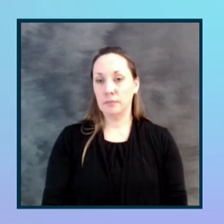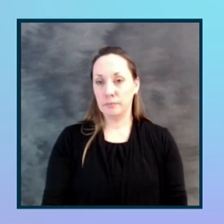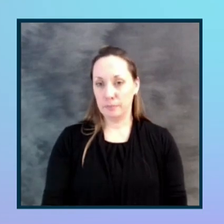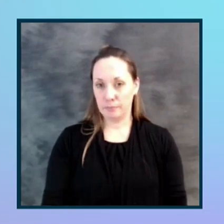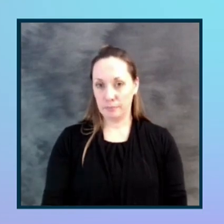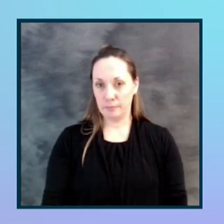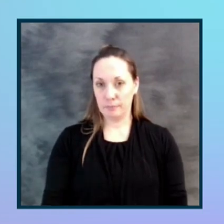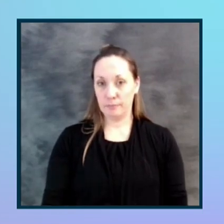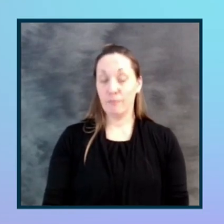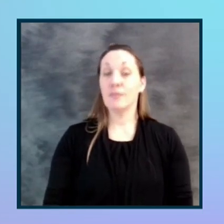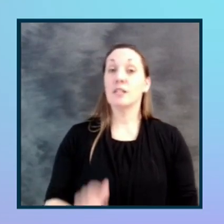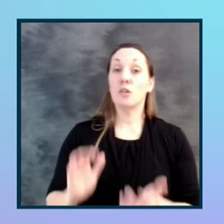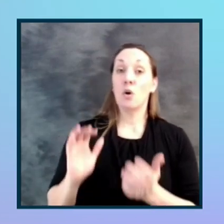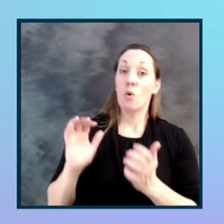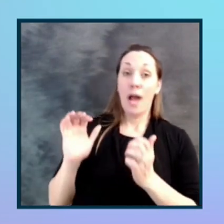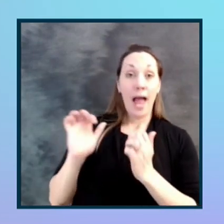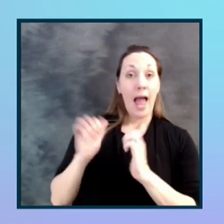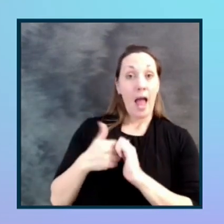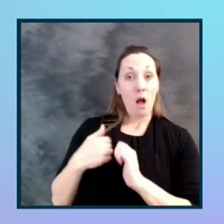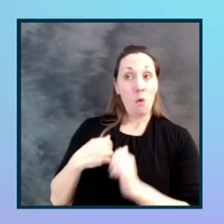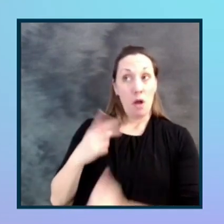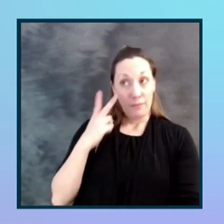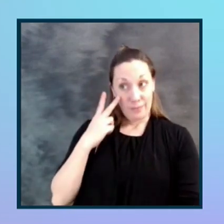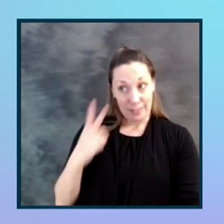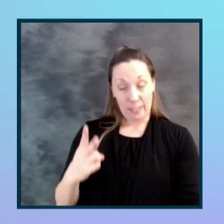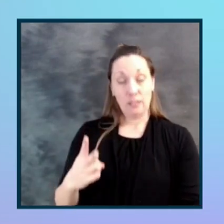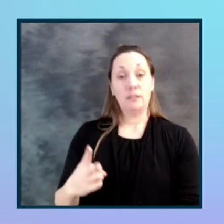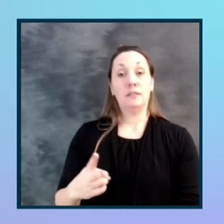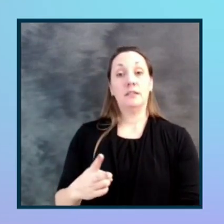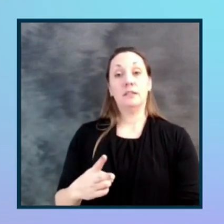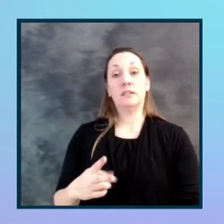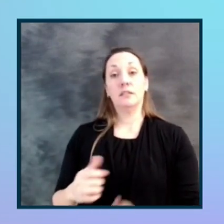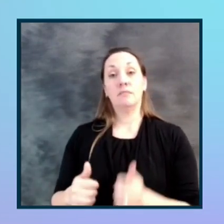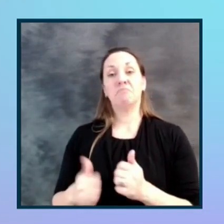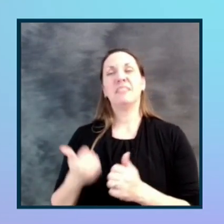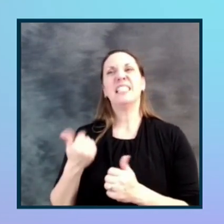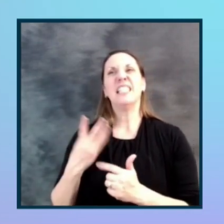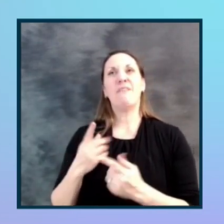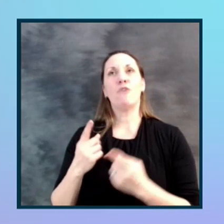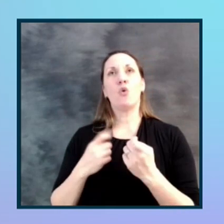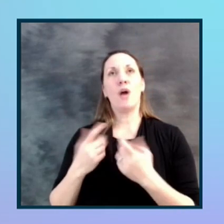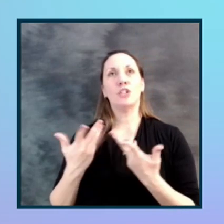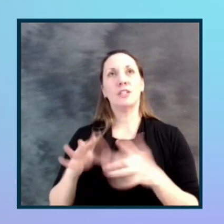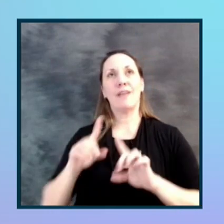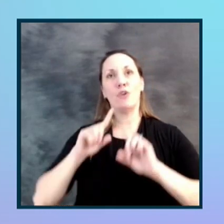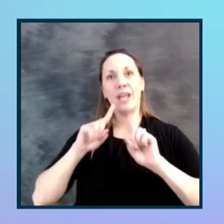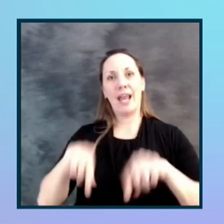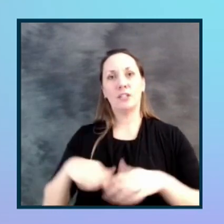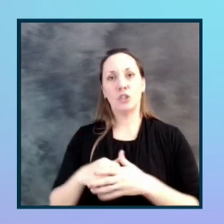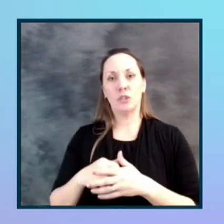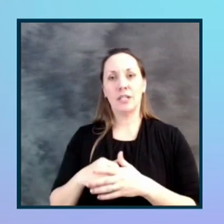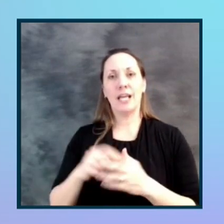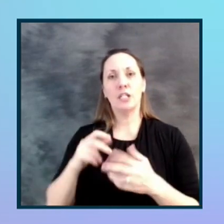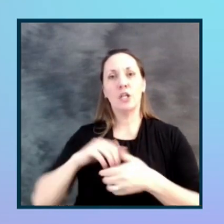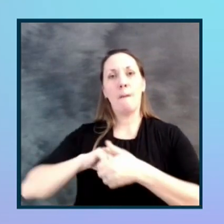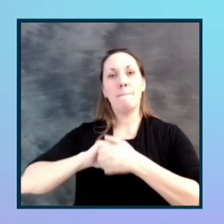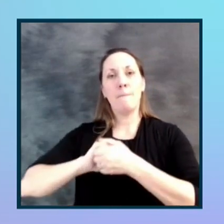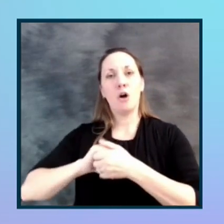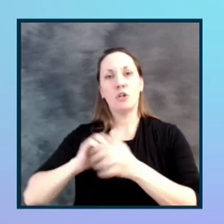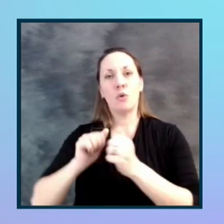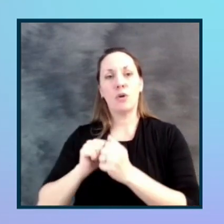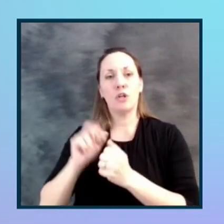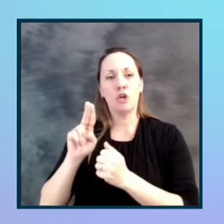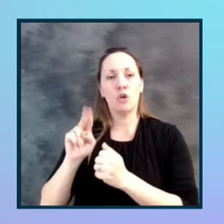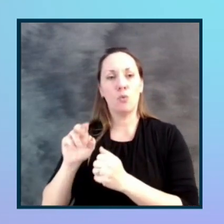So the way that I've seen here, which goes back to several questions that I answered as well, is to partner with your UXR here or your